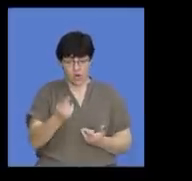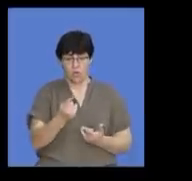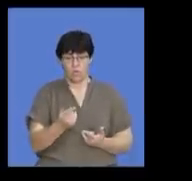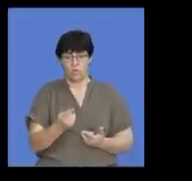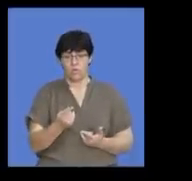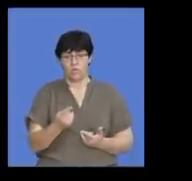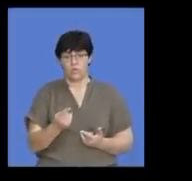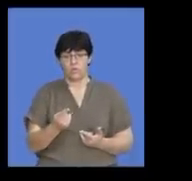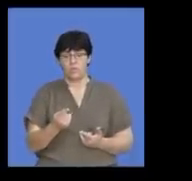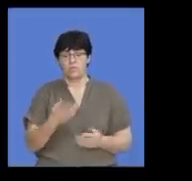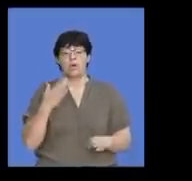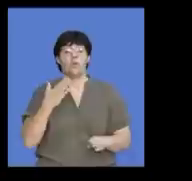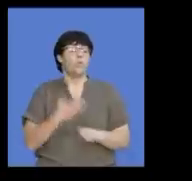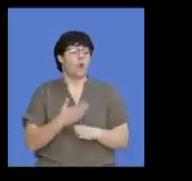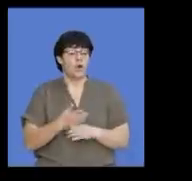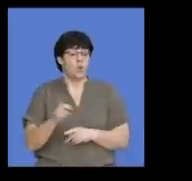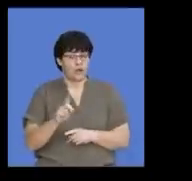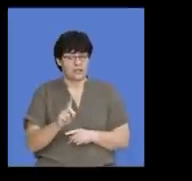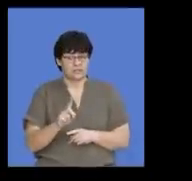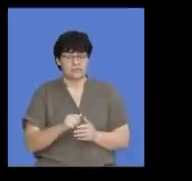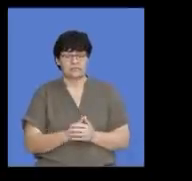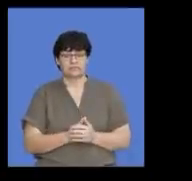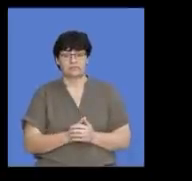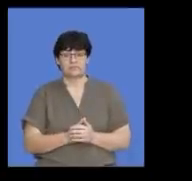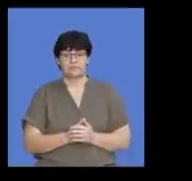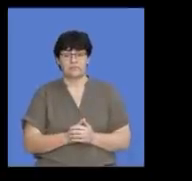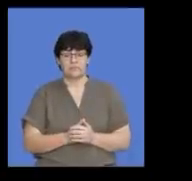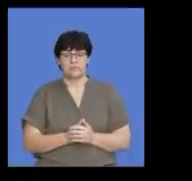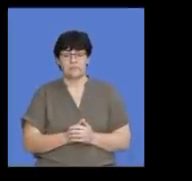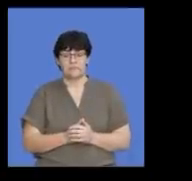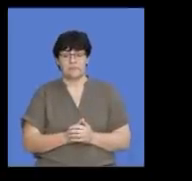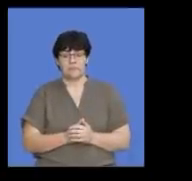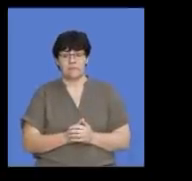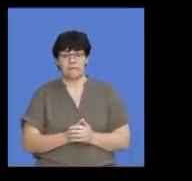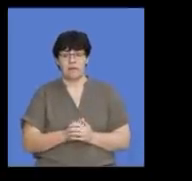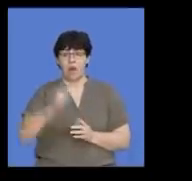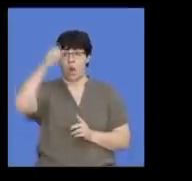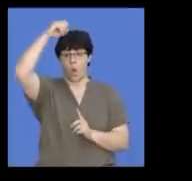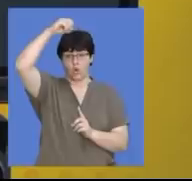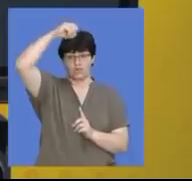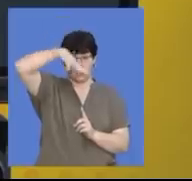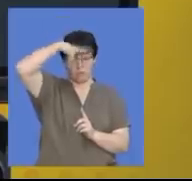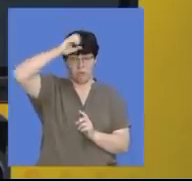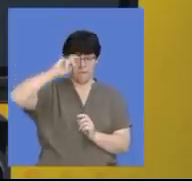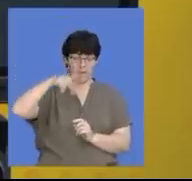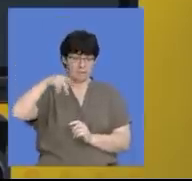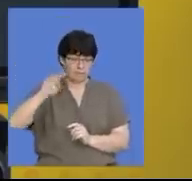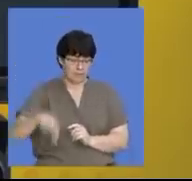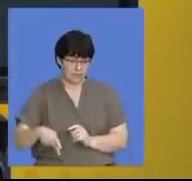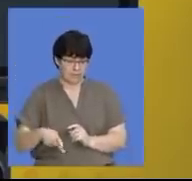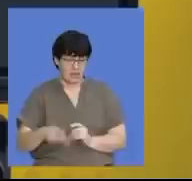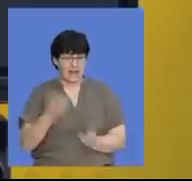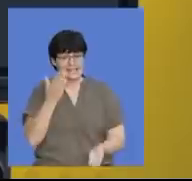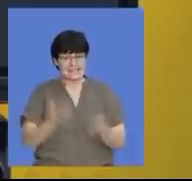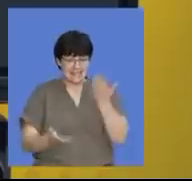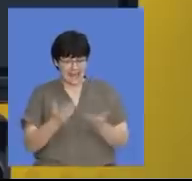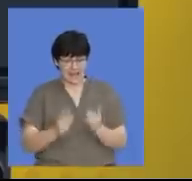be working on the following. An orthophoto map, the scale